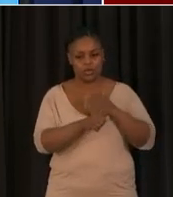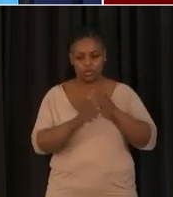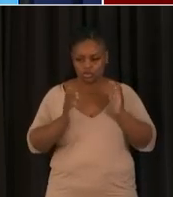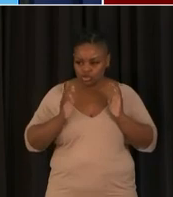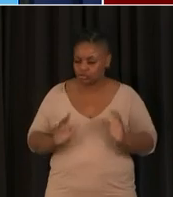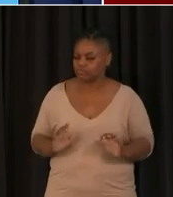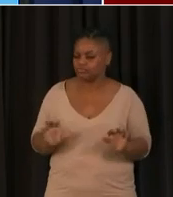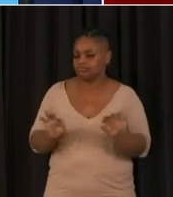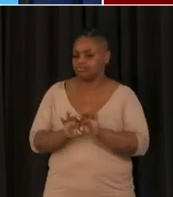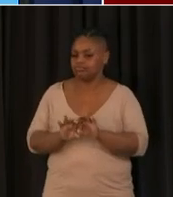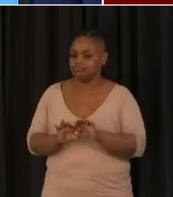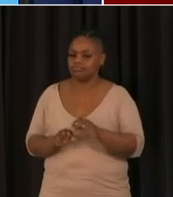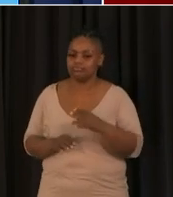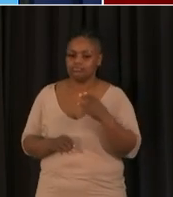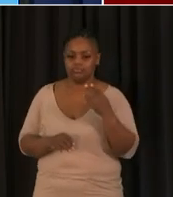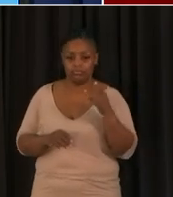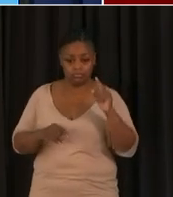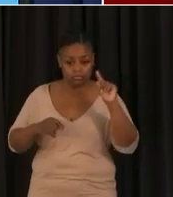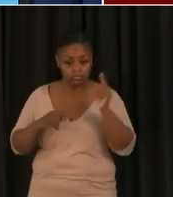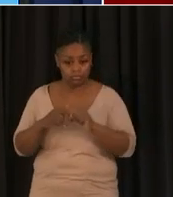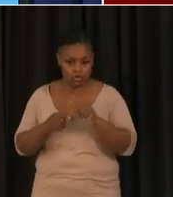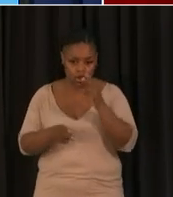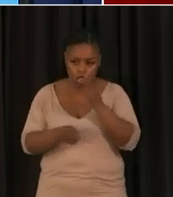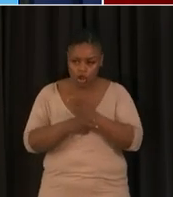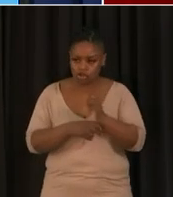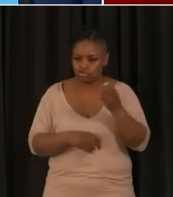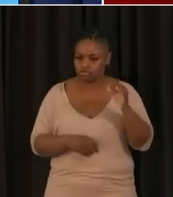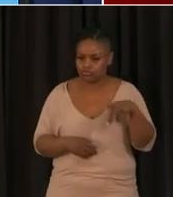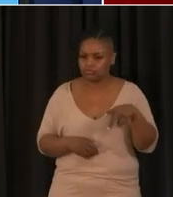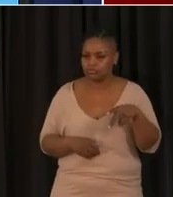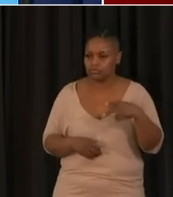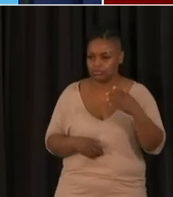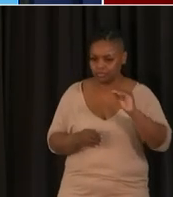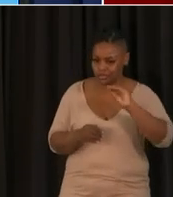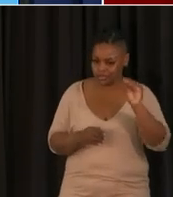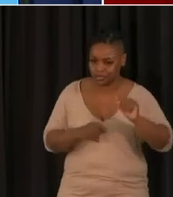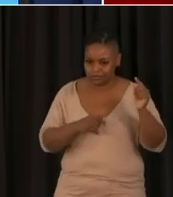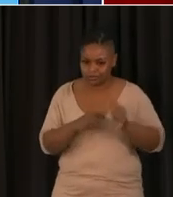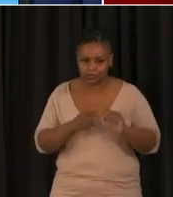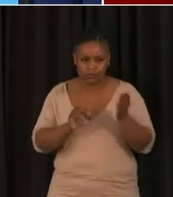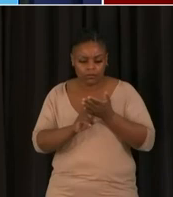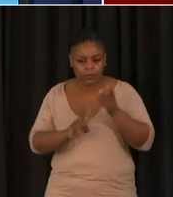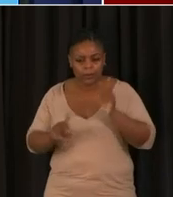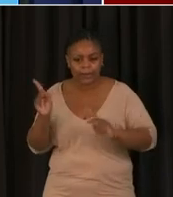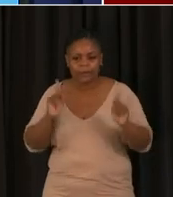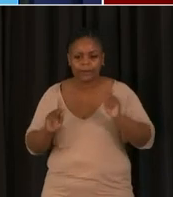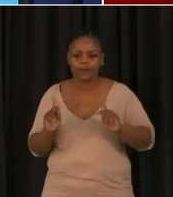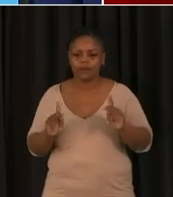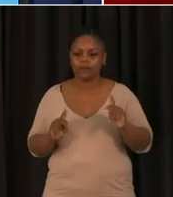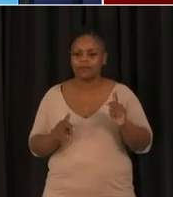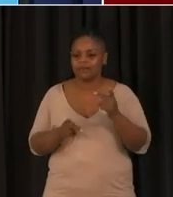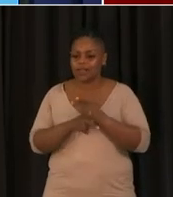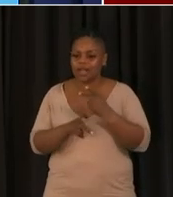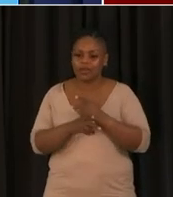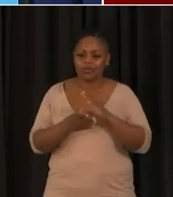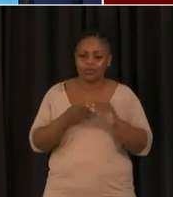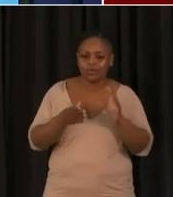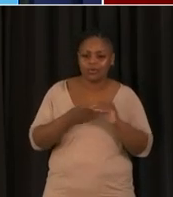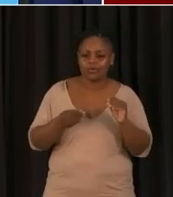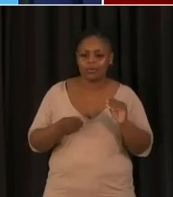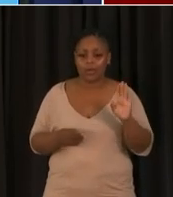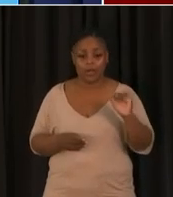our website for residents to go in and to identify whether or not their